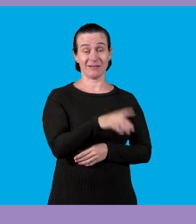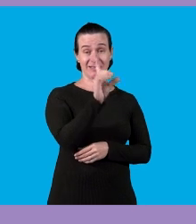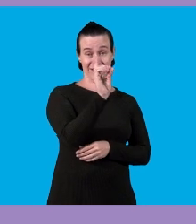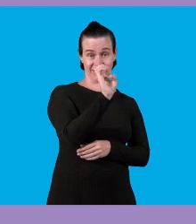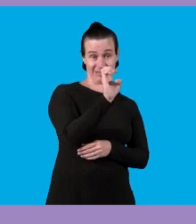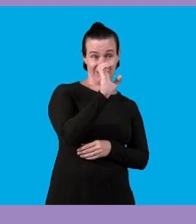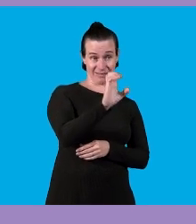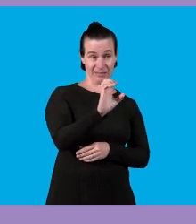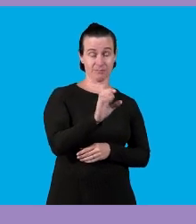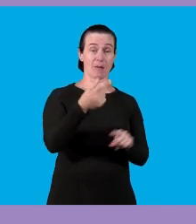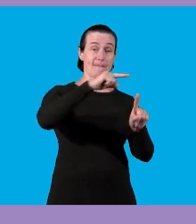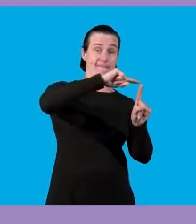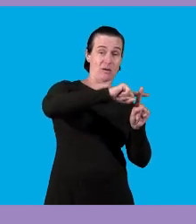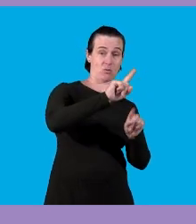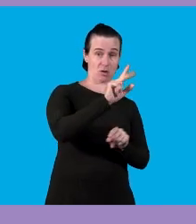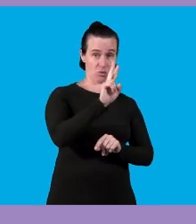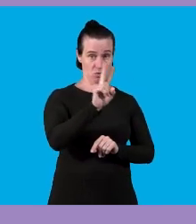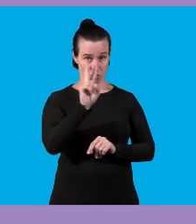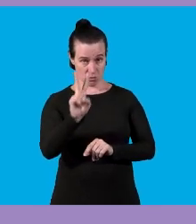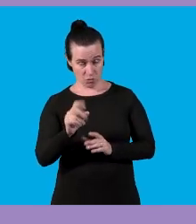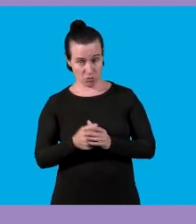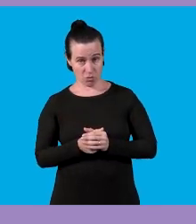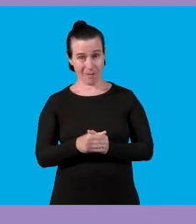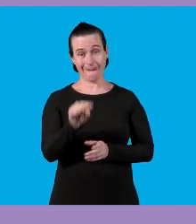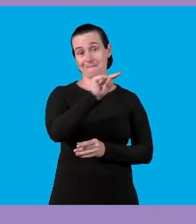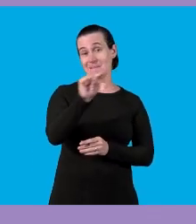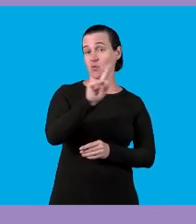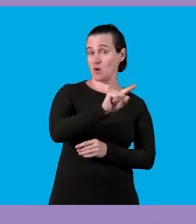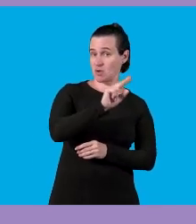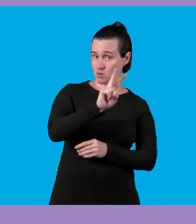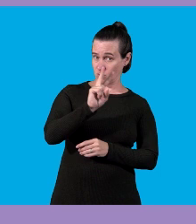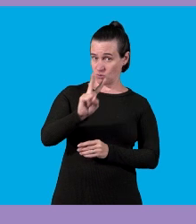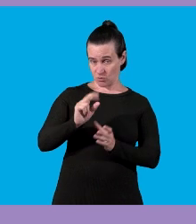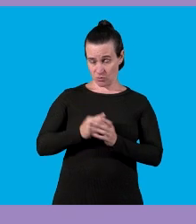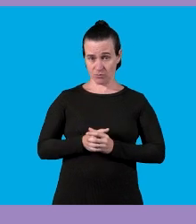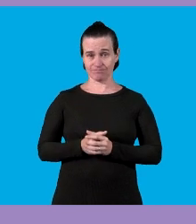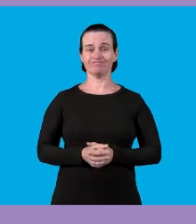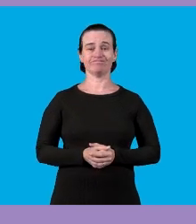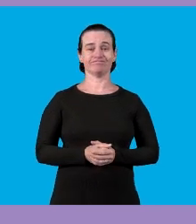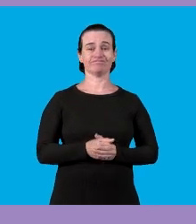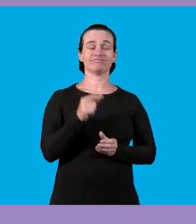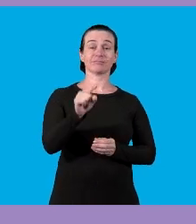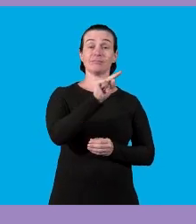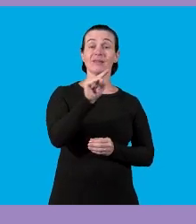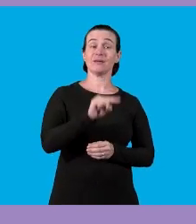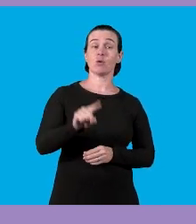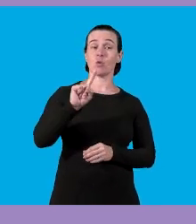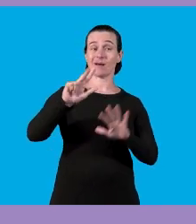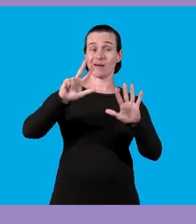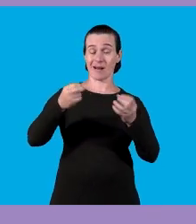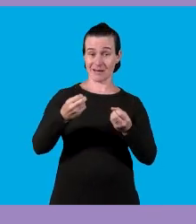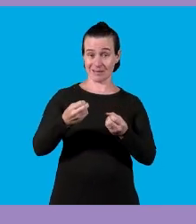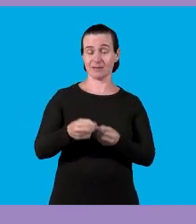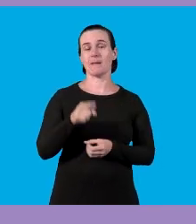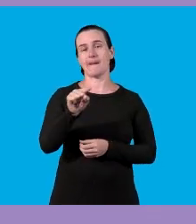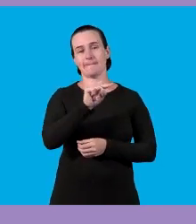So angle DEC plus 122 degrees minus 122 degrees equals